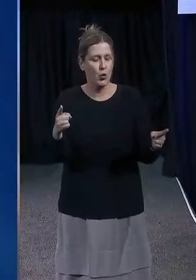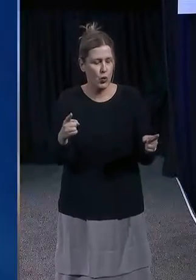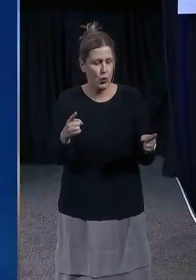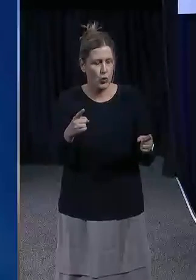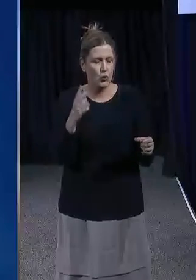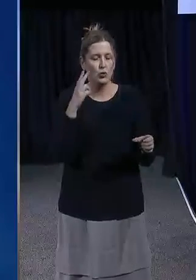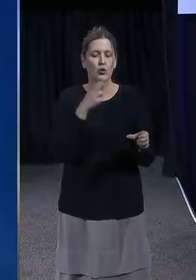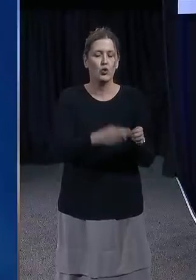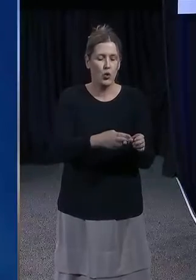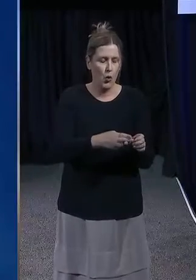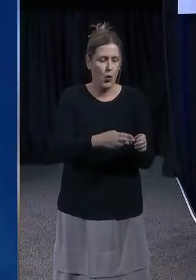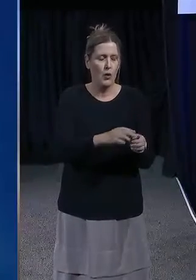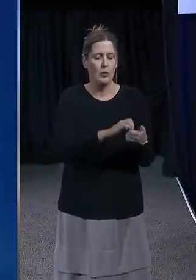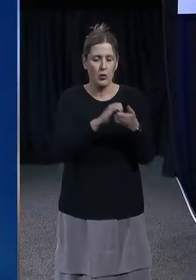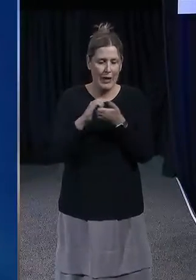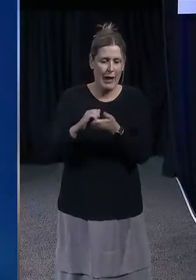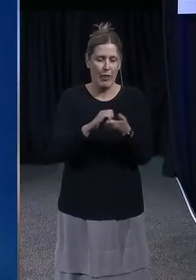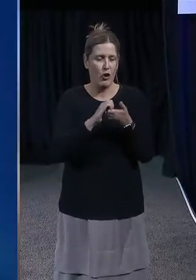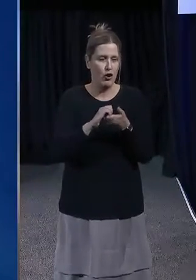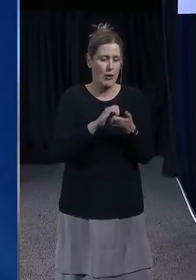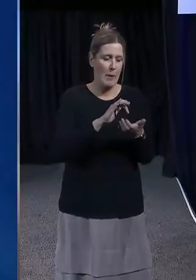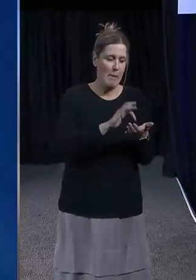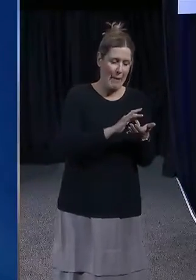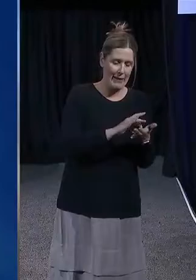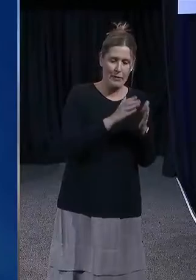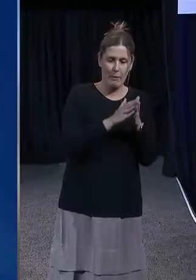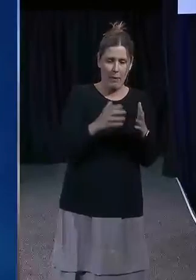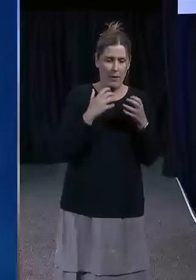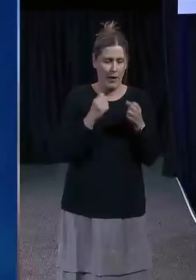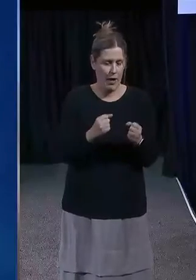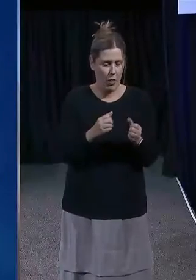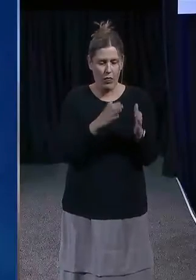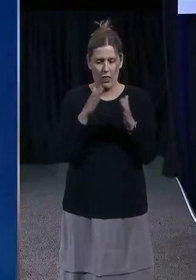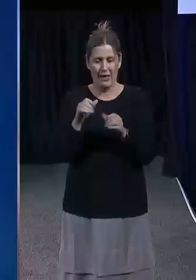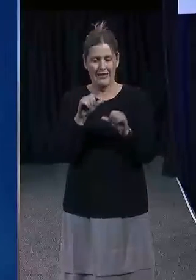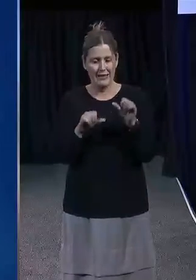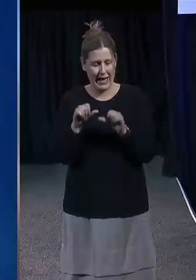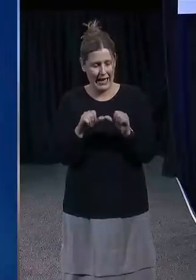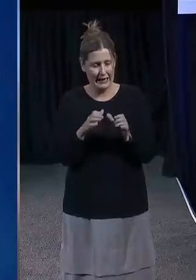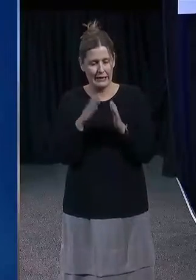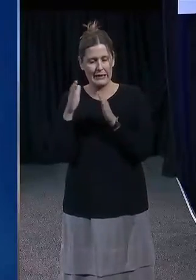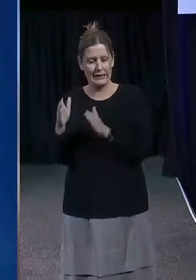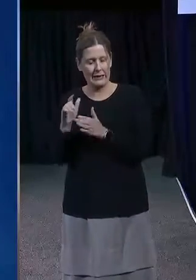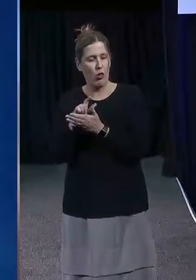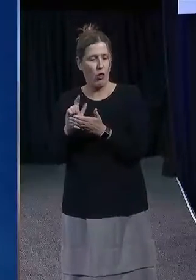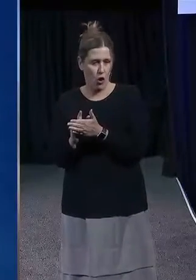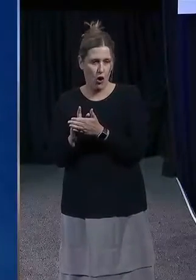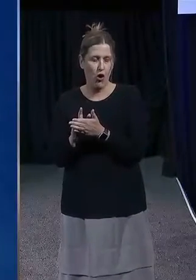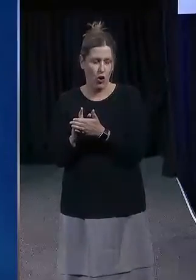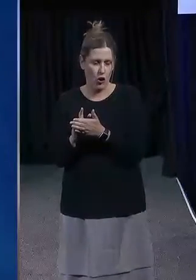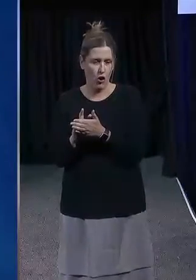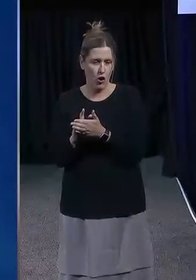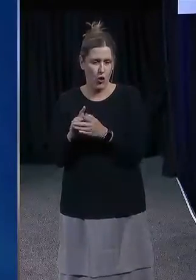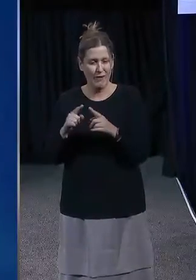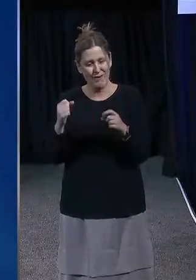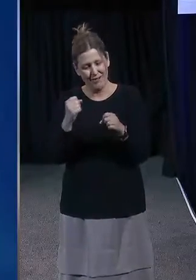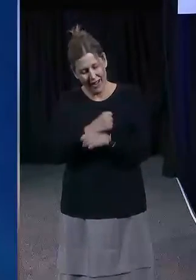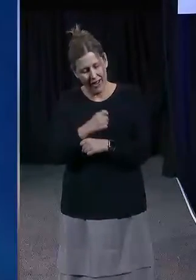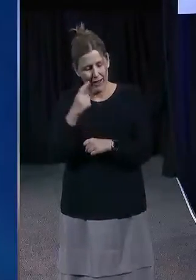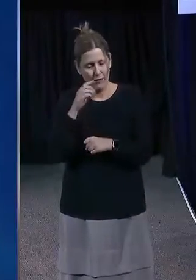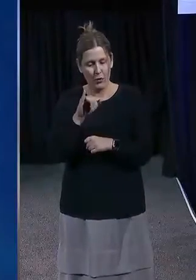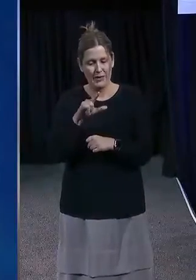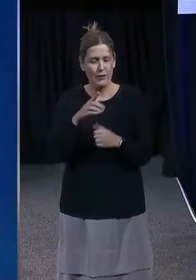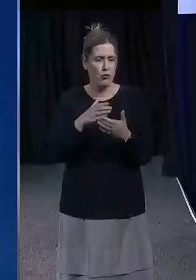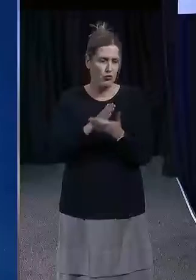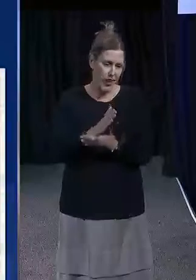together medicine, public health, science, and the law to fight for civil rights